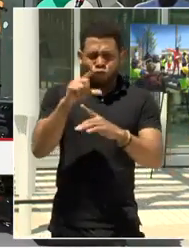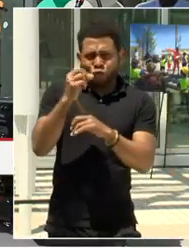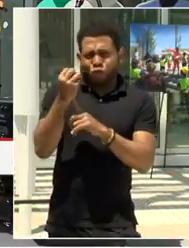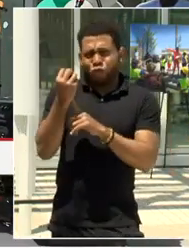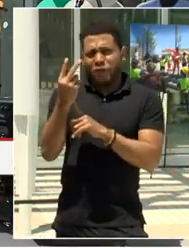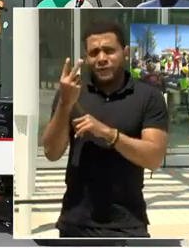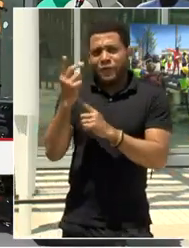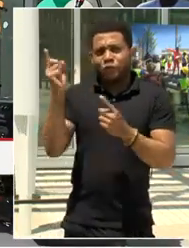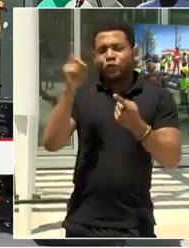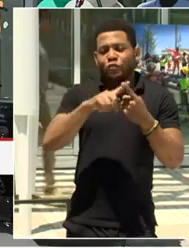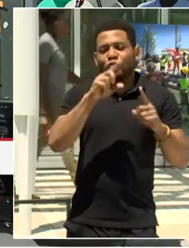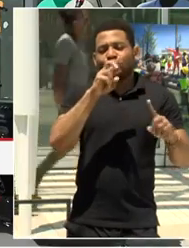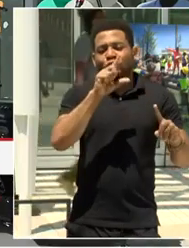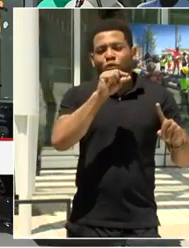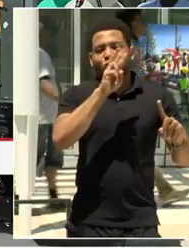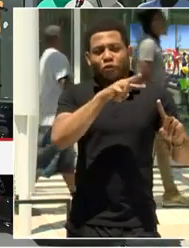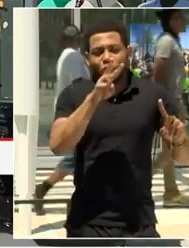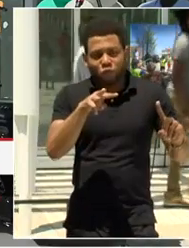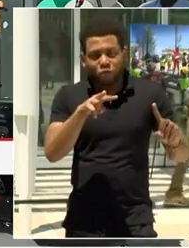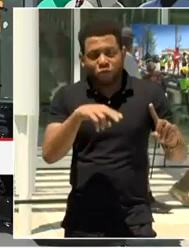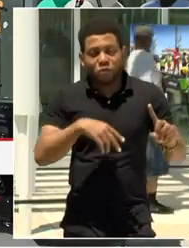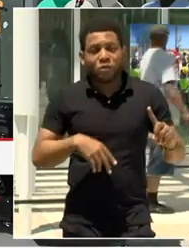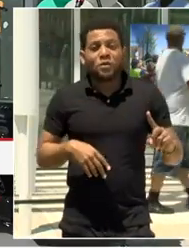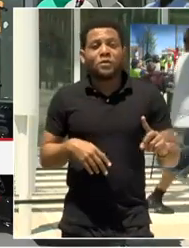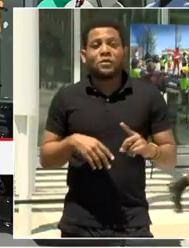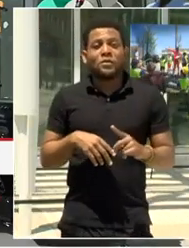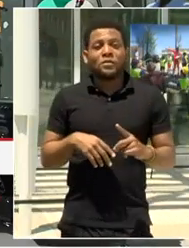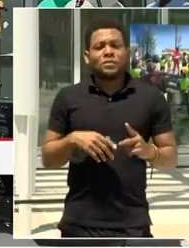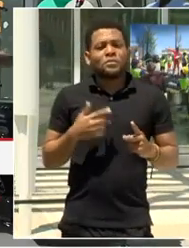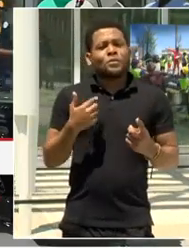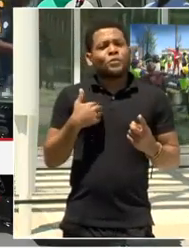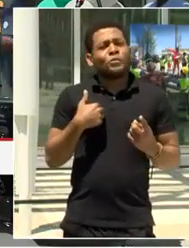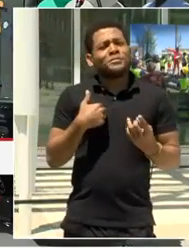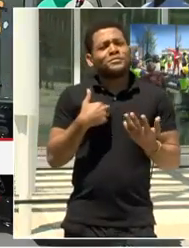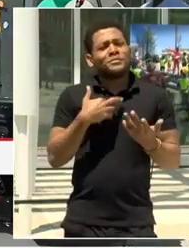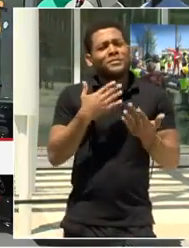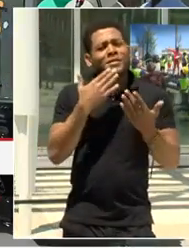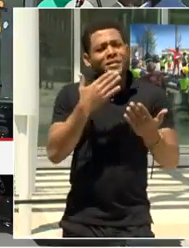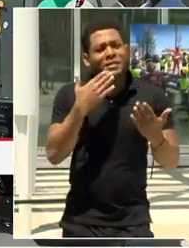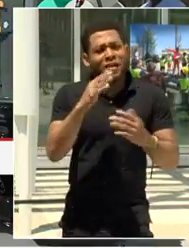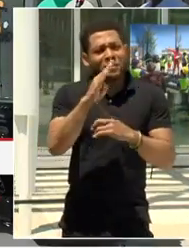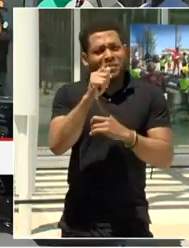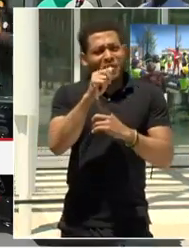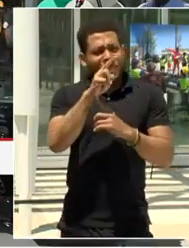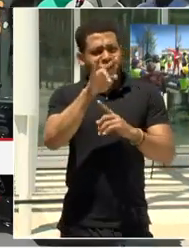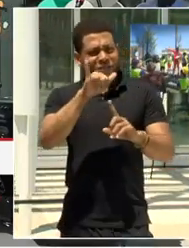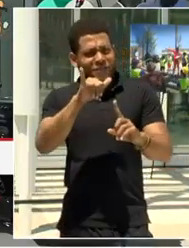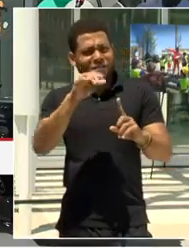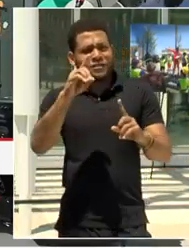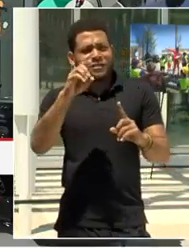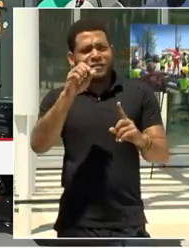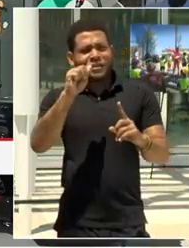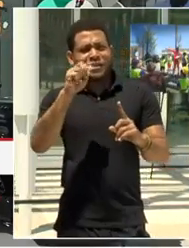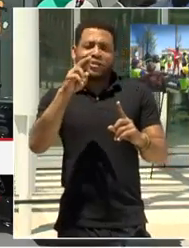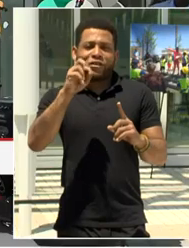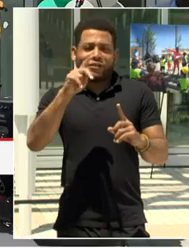I'd like to thank Barry Daniker, who actually served 2